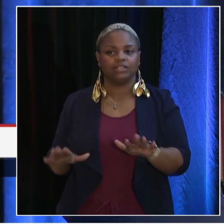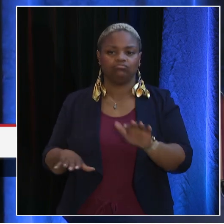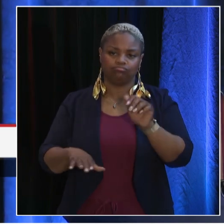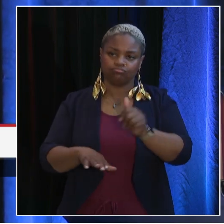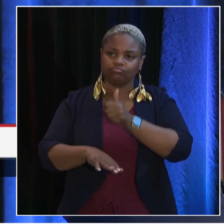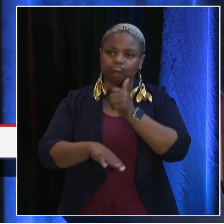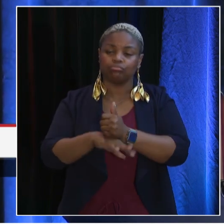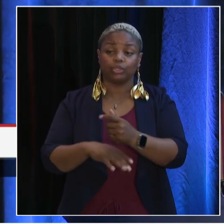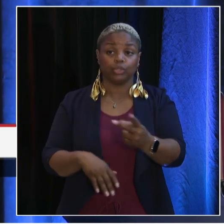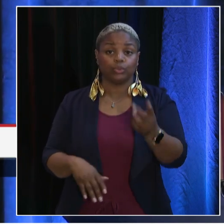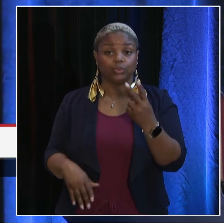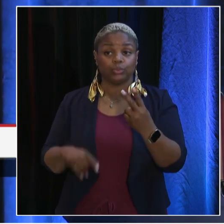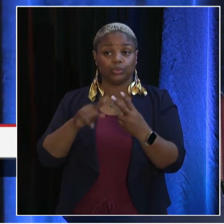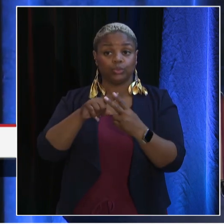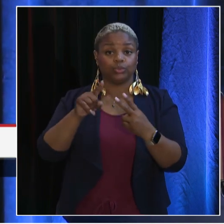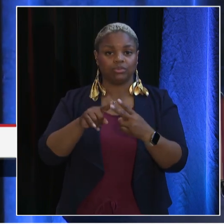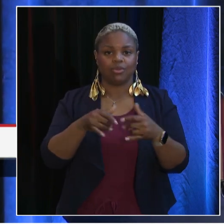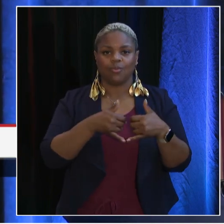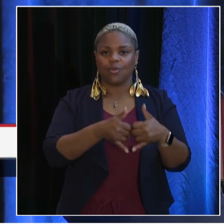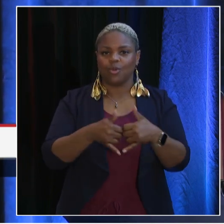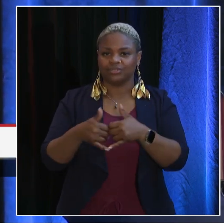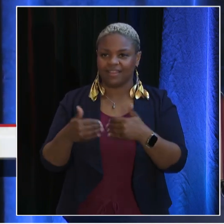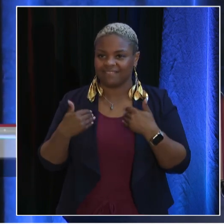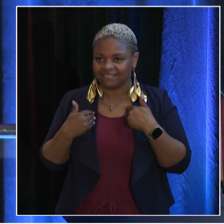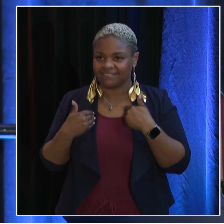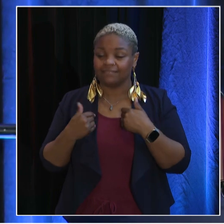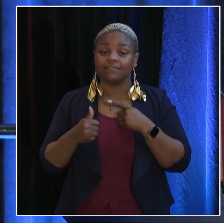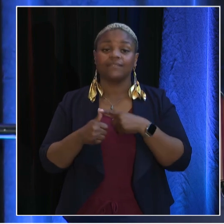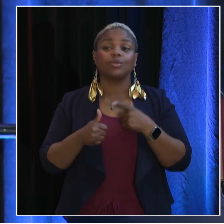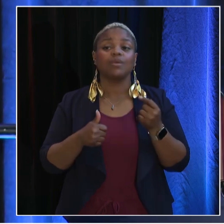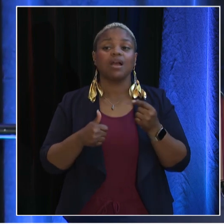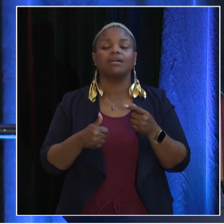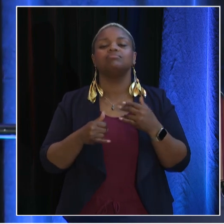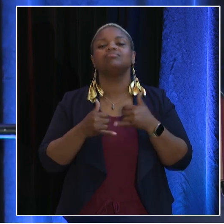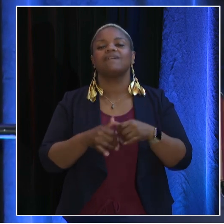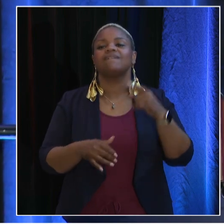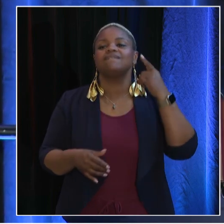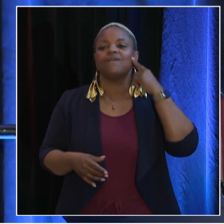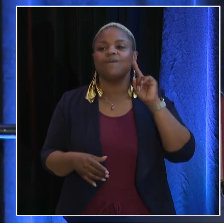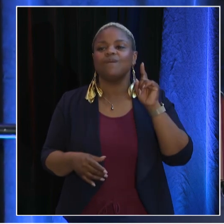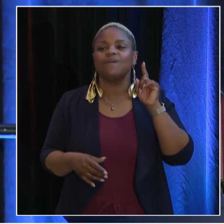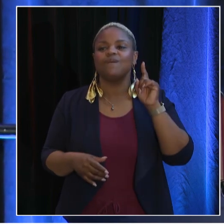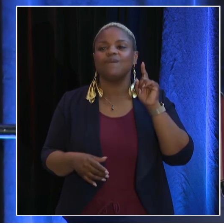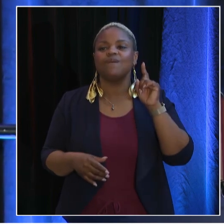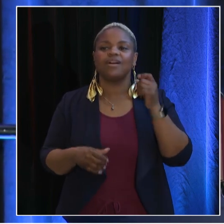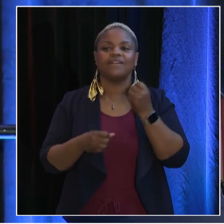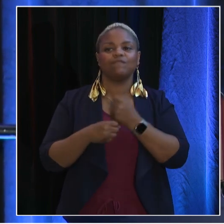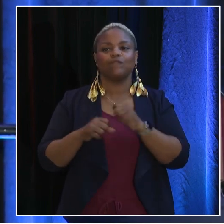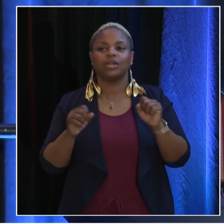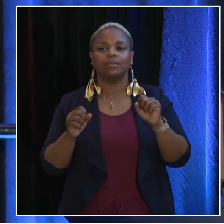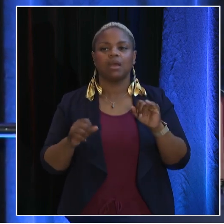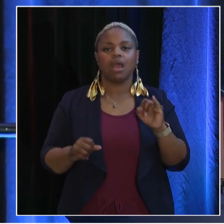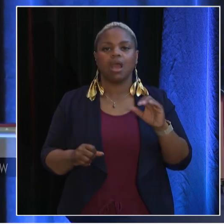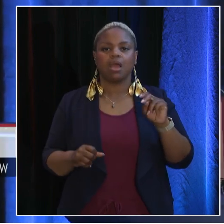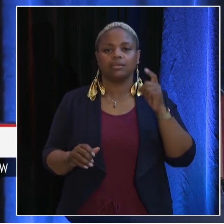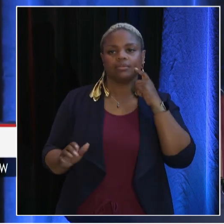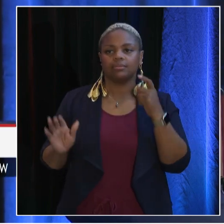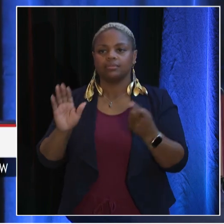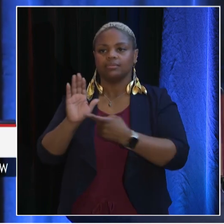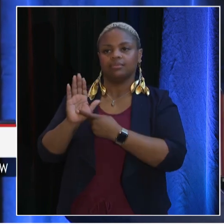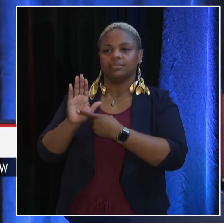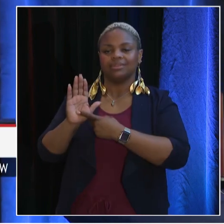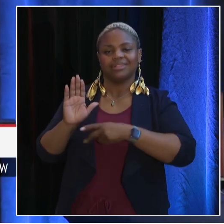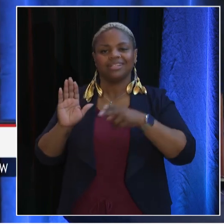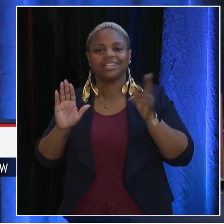awards. The first one is named for a freedom icon and a